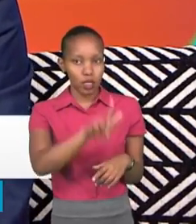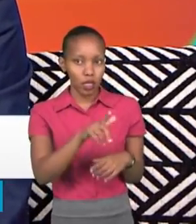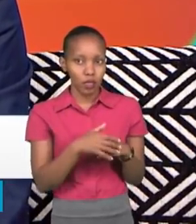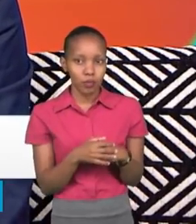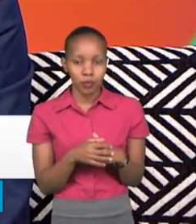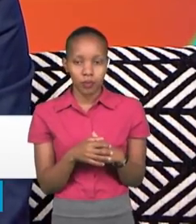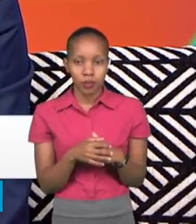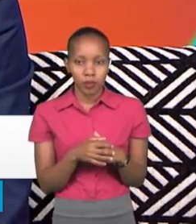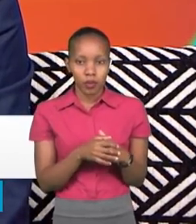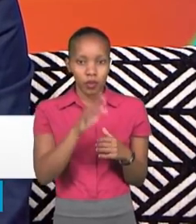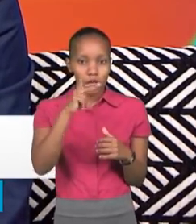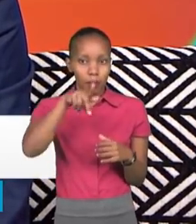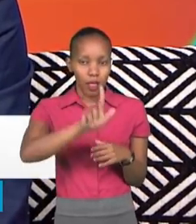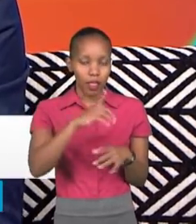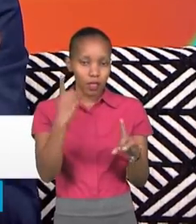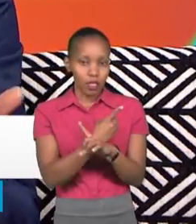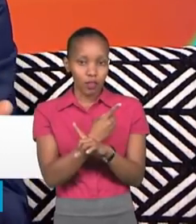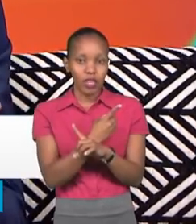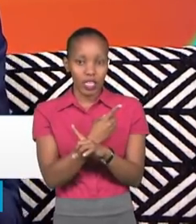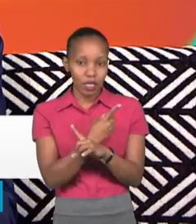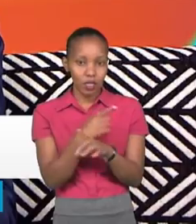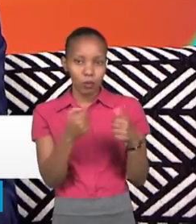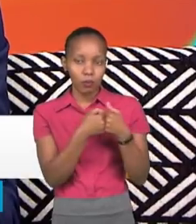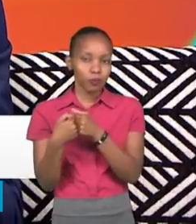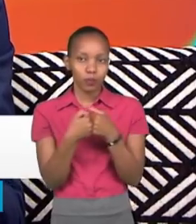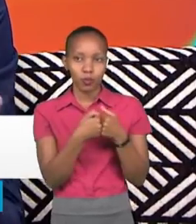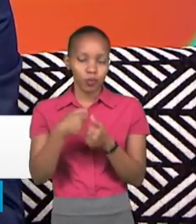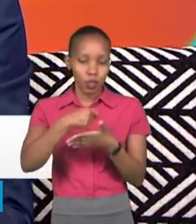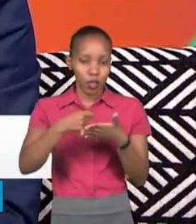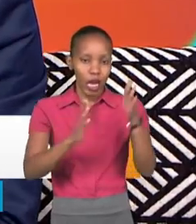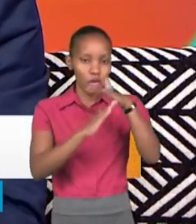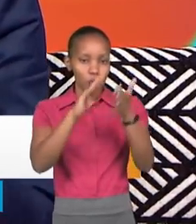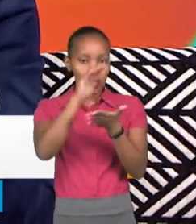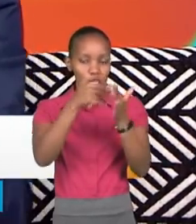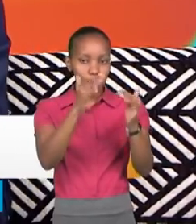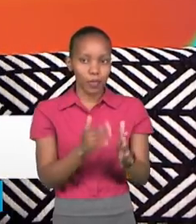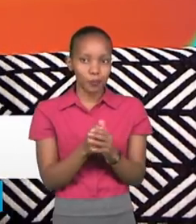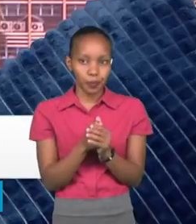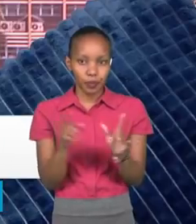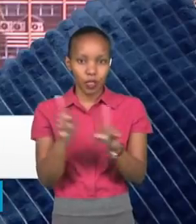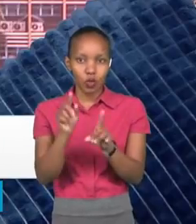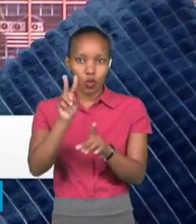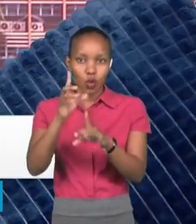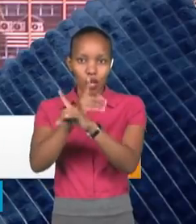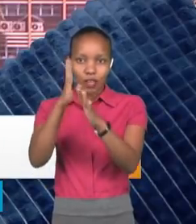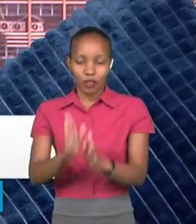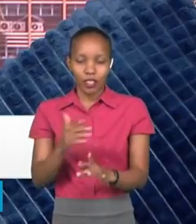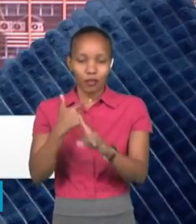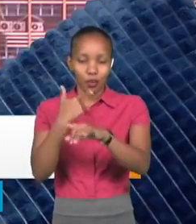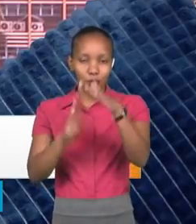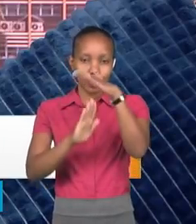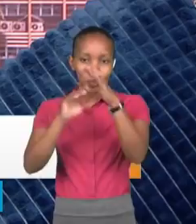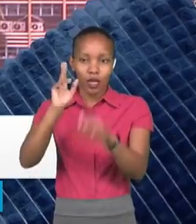And KPL is a different ball game. You've mentioned you'll be signing our top striker from a top team, two defenders from, of